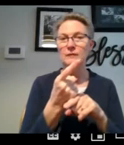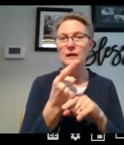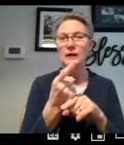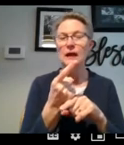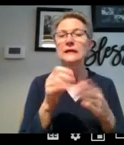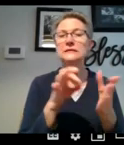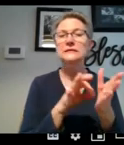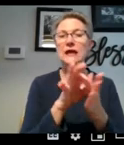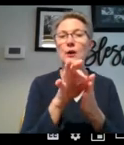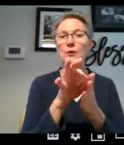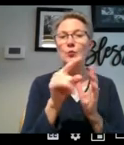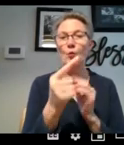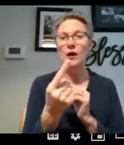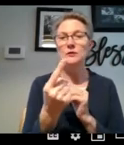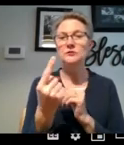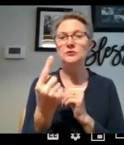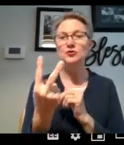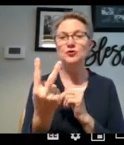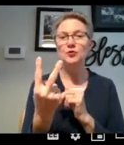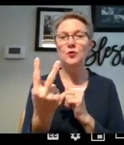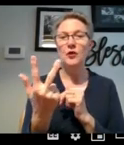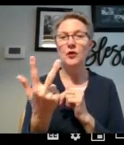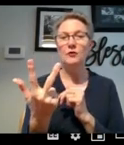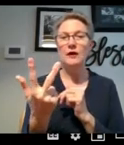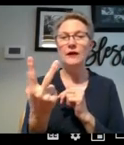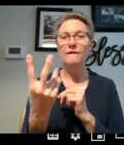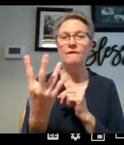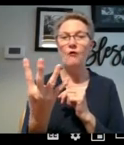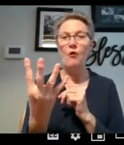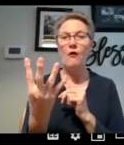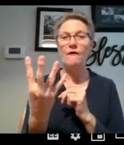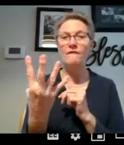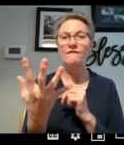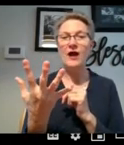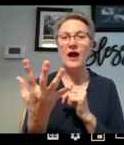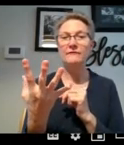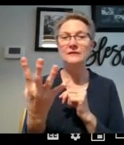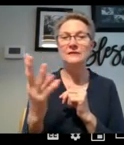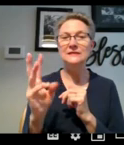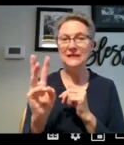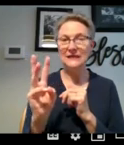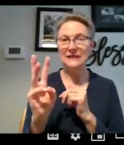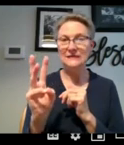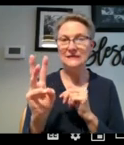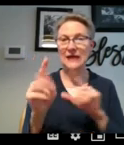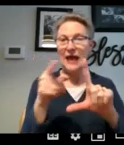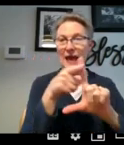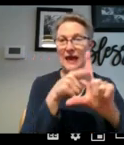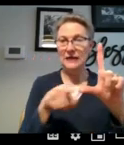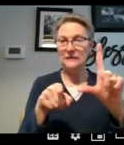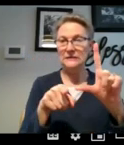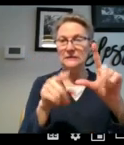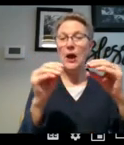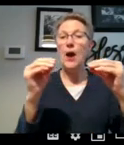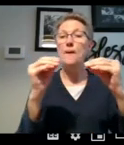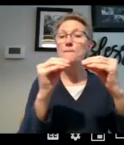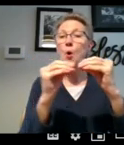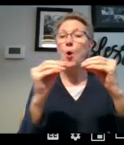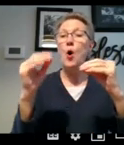Let's count this one. 1, 2, 3, 4, 5, 6. This has 6